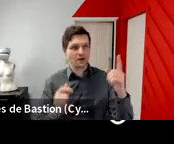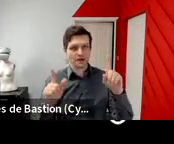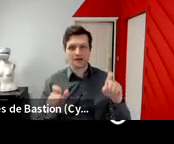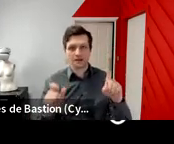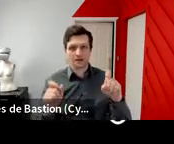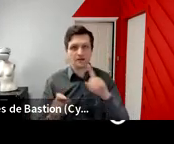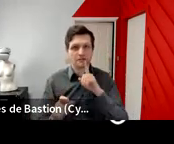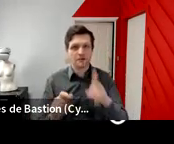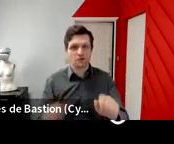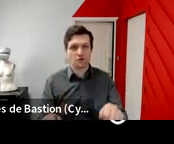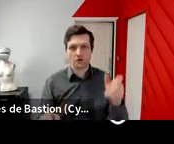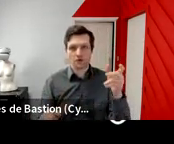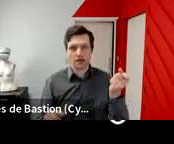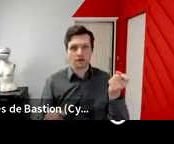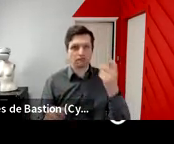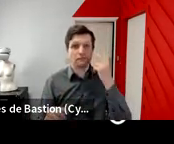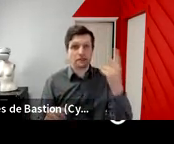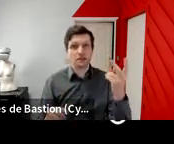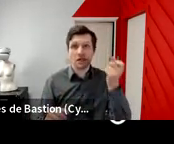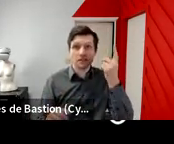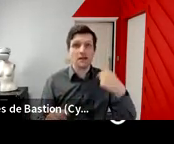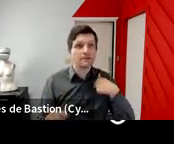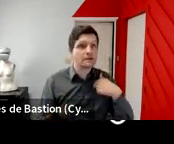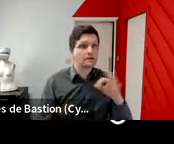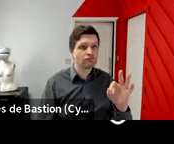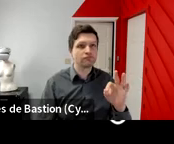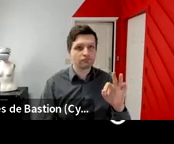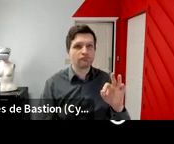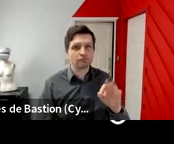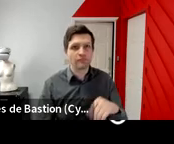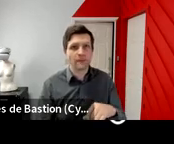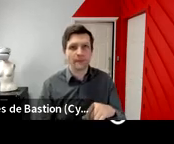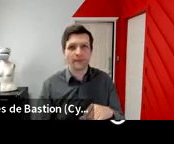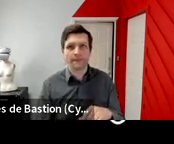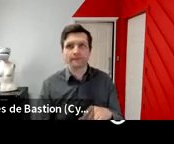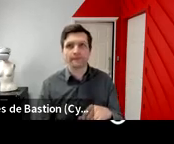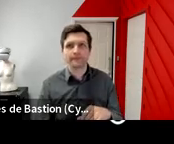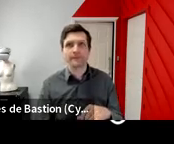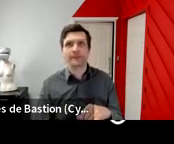All right, and we should. Interpreter, is there any way to make him a little bit bigger?